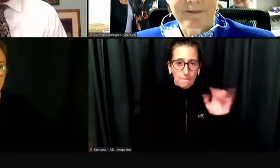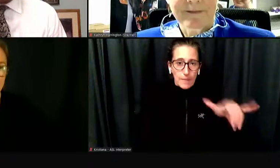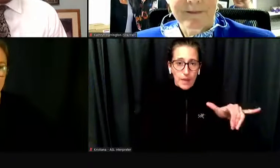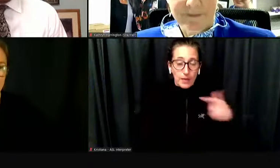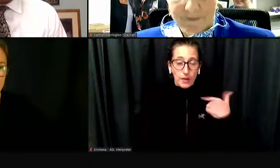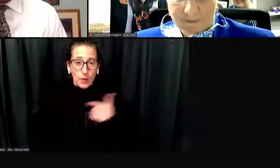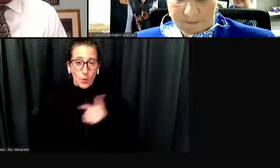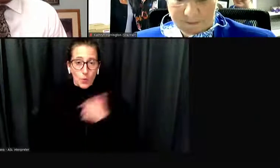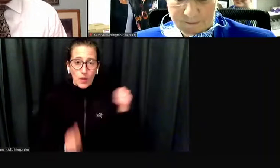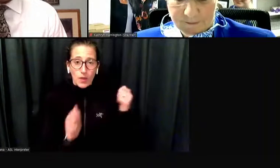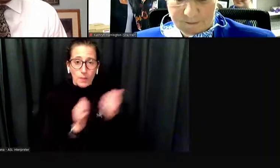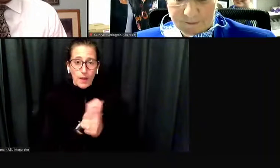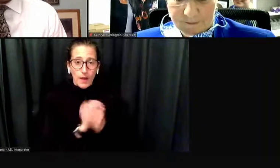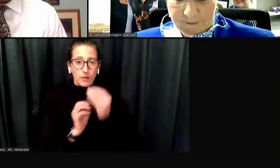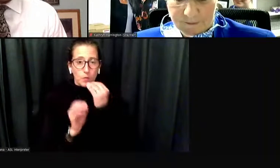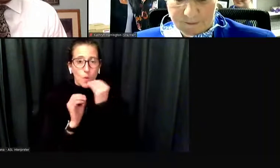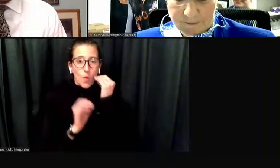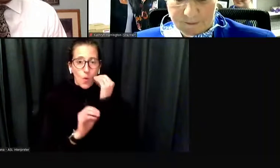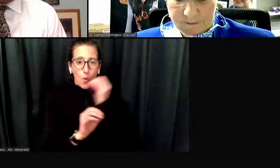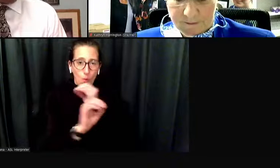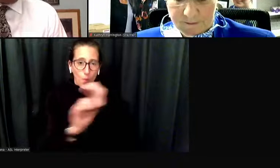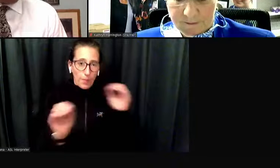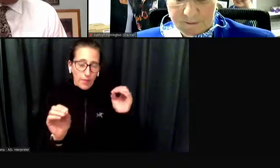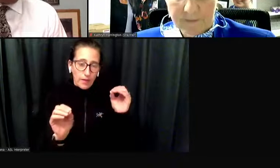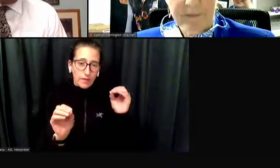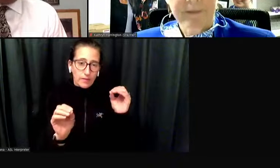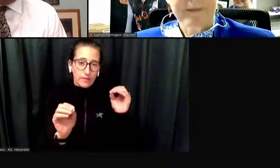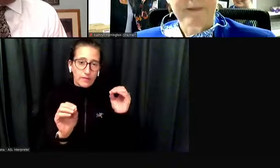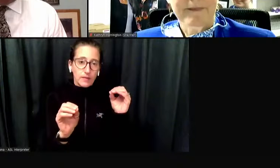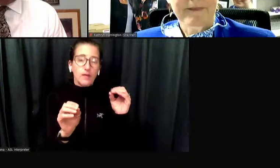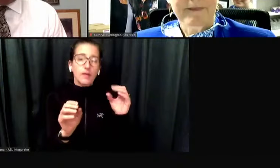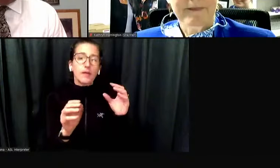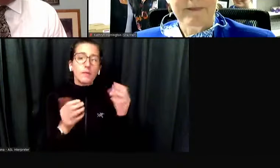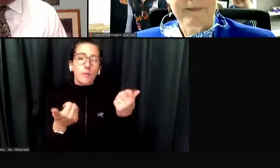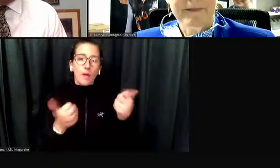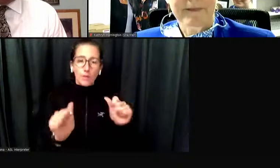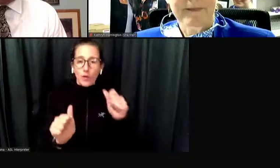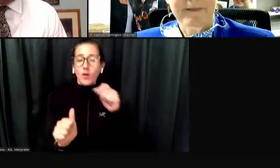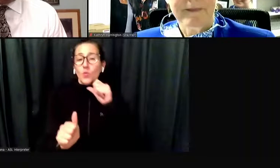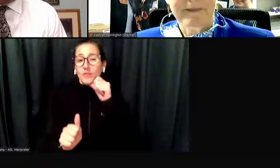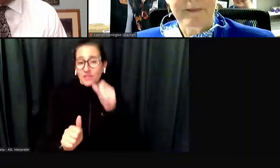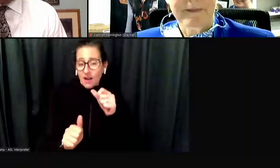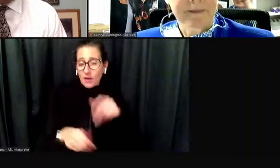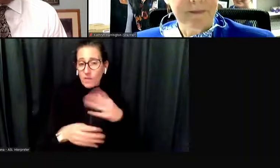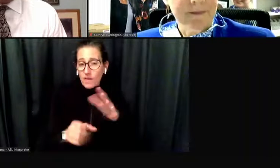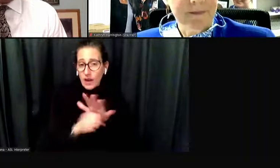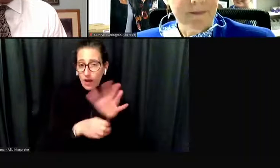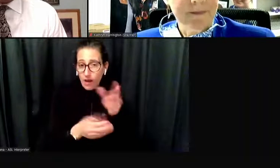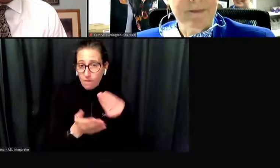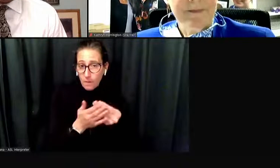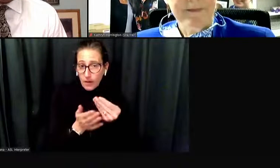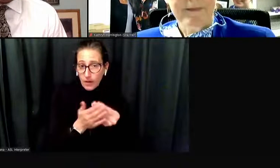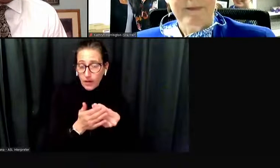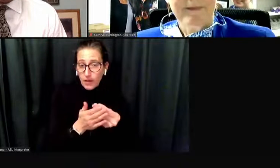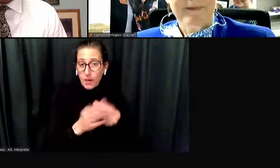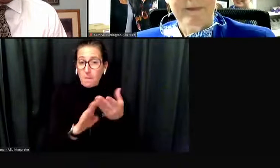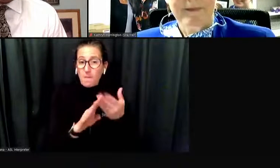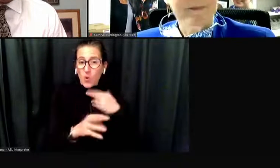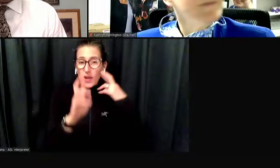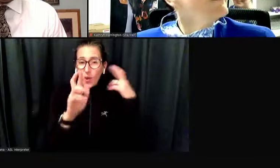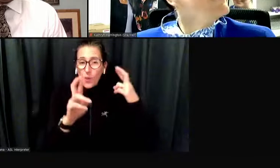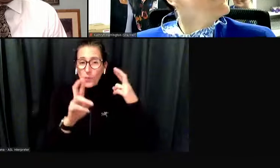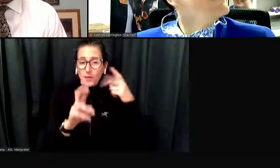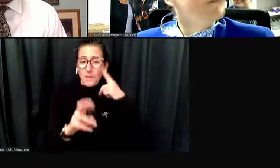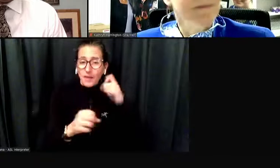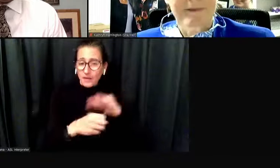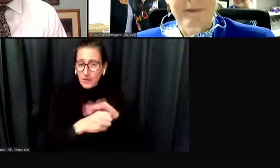that is going to provide not as much money as what they had originally projected because of the pandemic, but it's going to provide a fairly significant amount